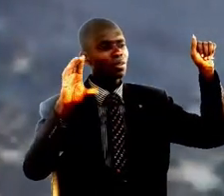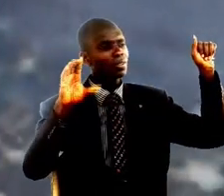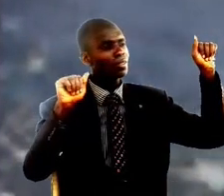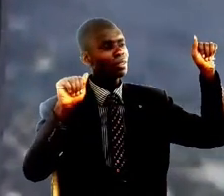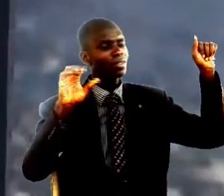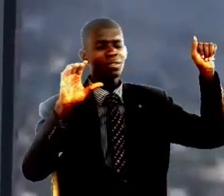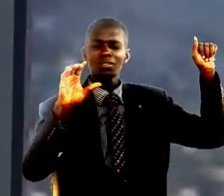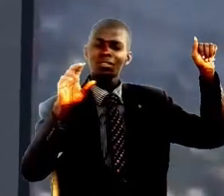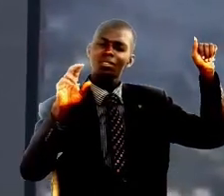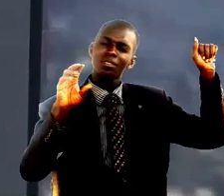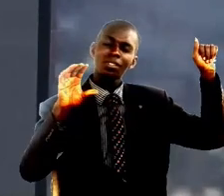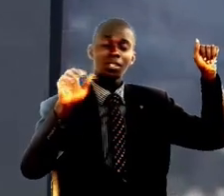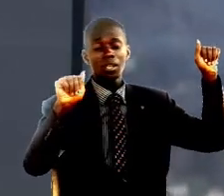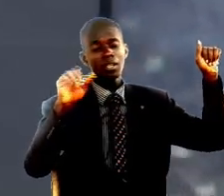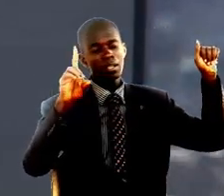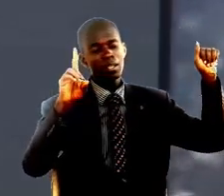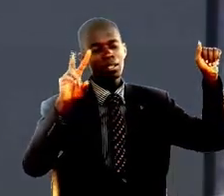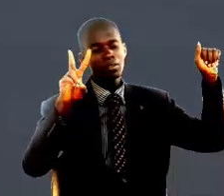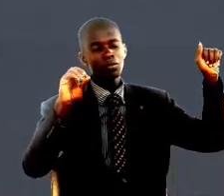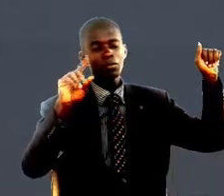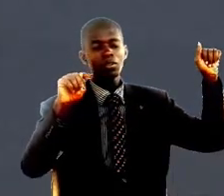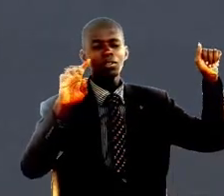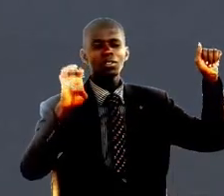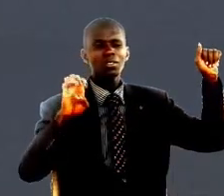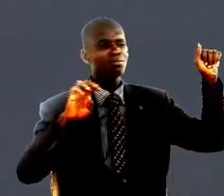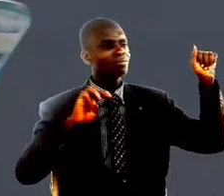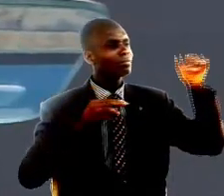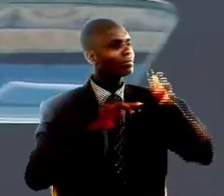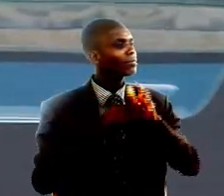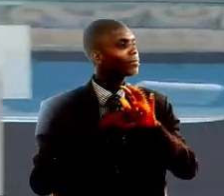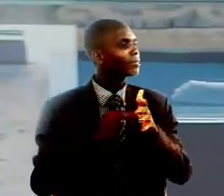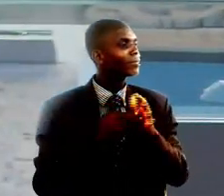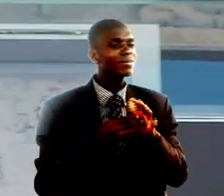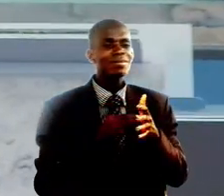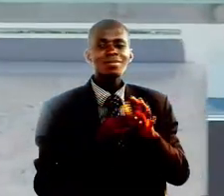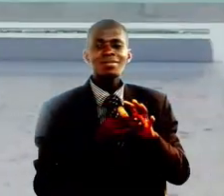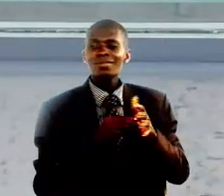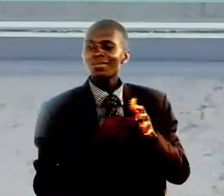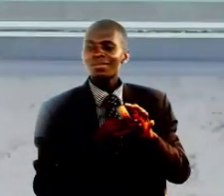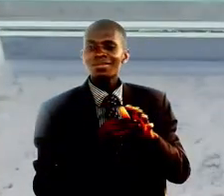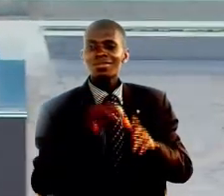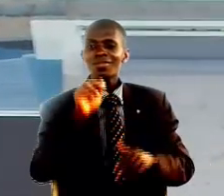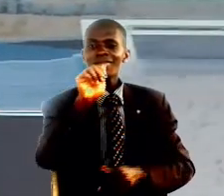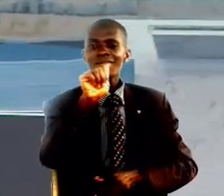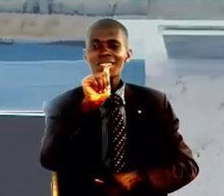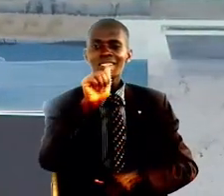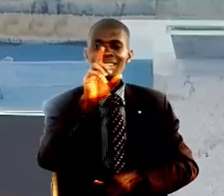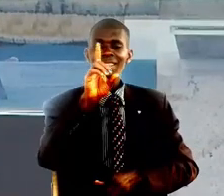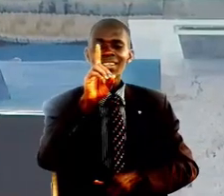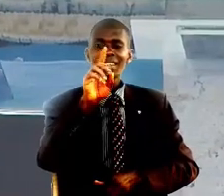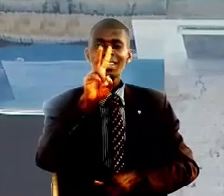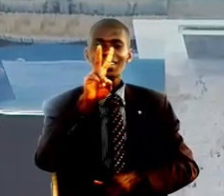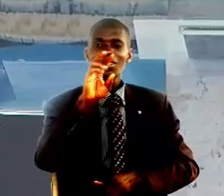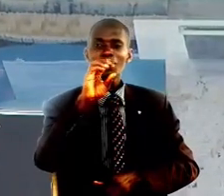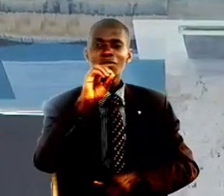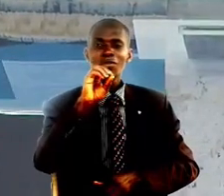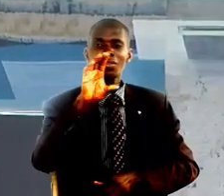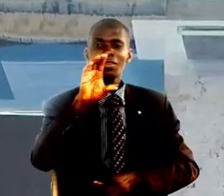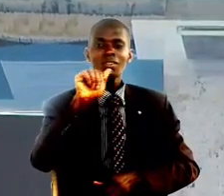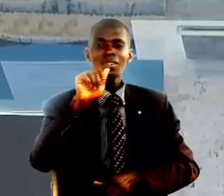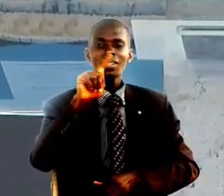you and goes to the Heavenly Father and he says, he's my friend. I died for